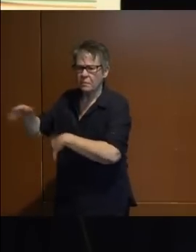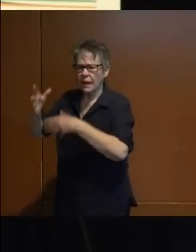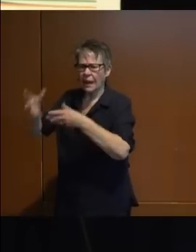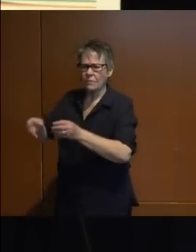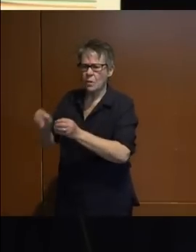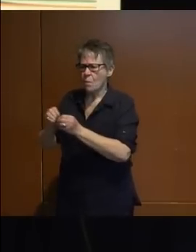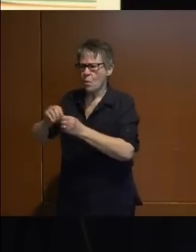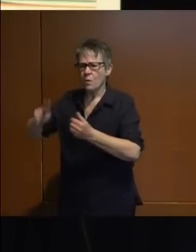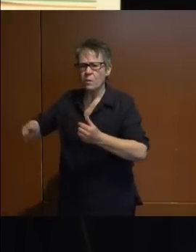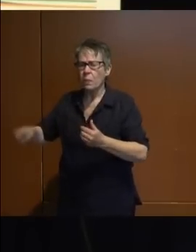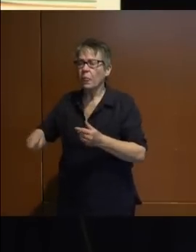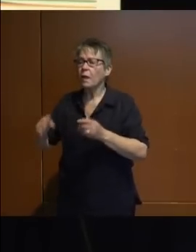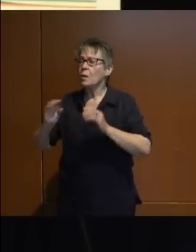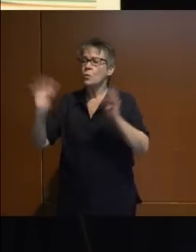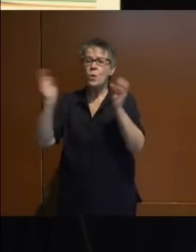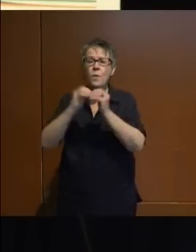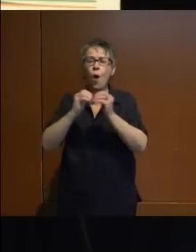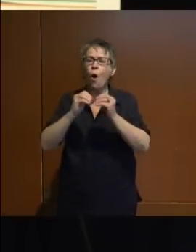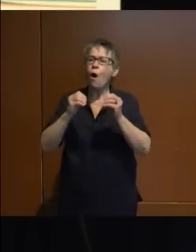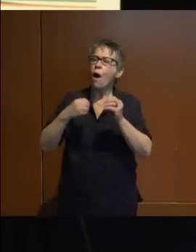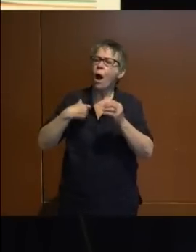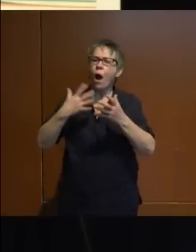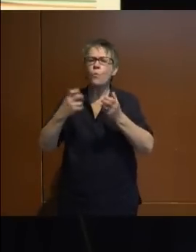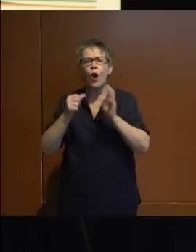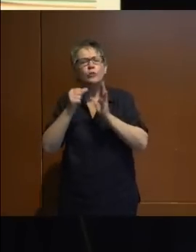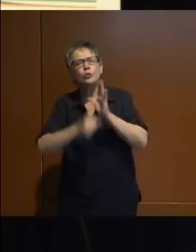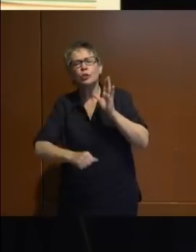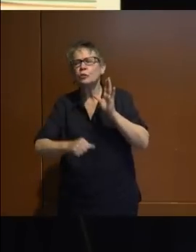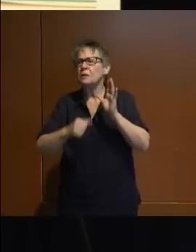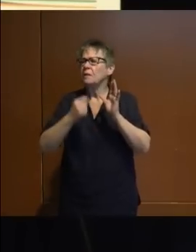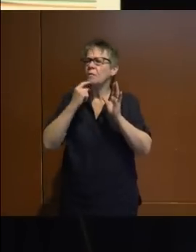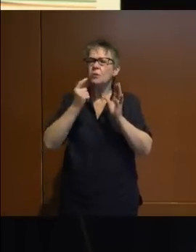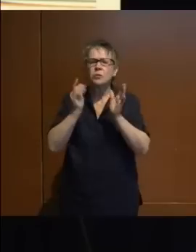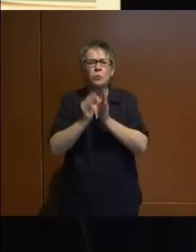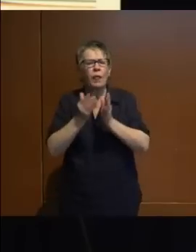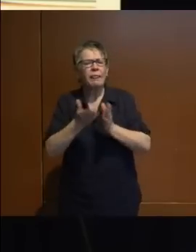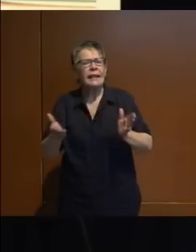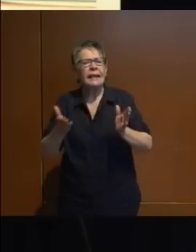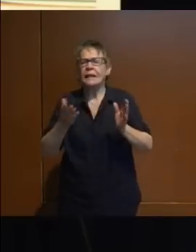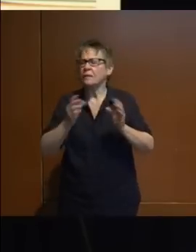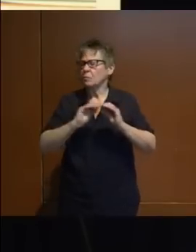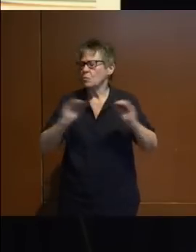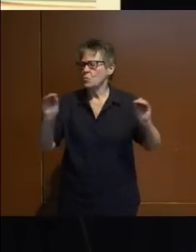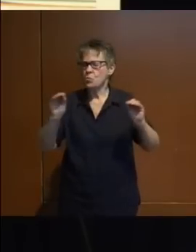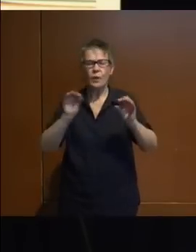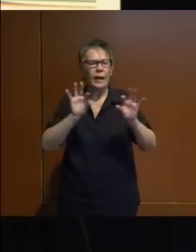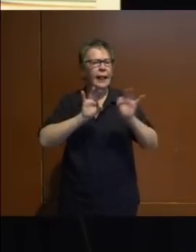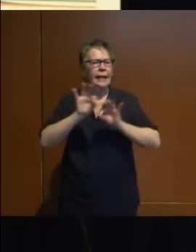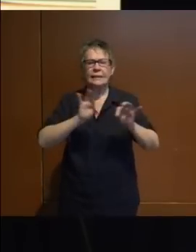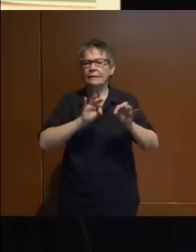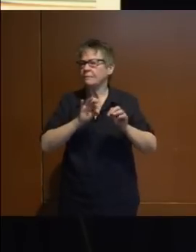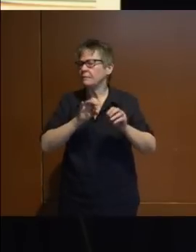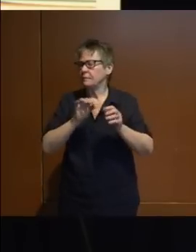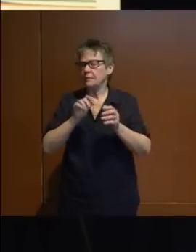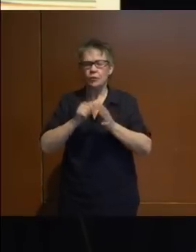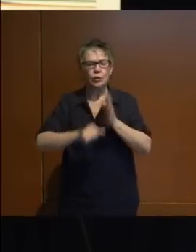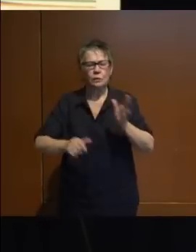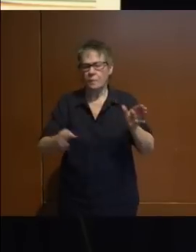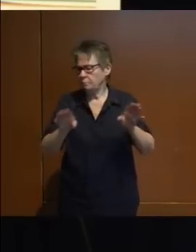beds, so the hospitals are doing, they have disaster plans. They're already